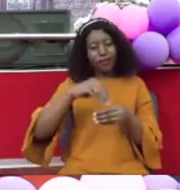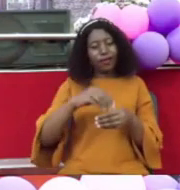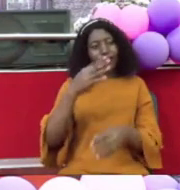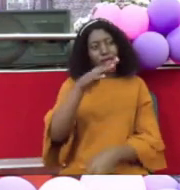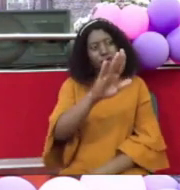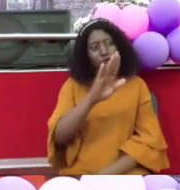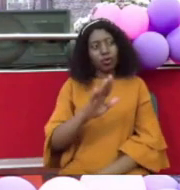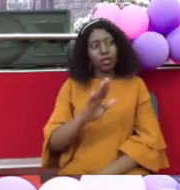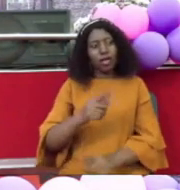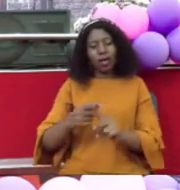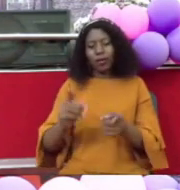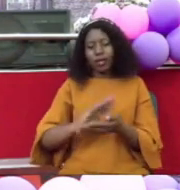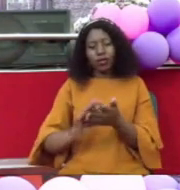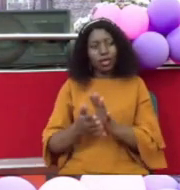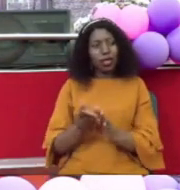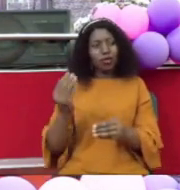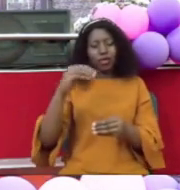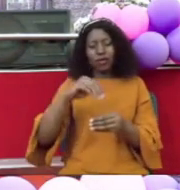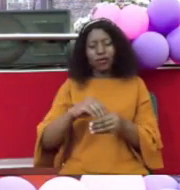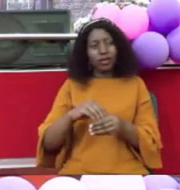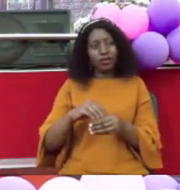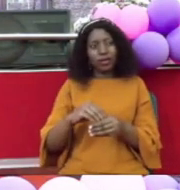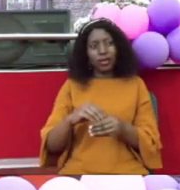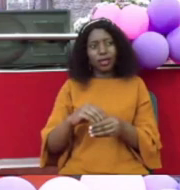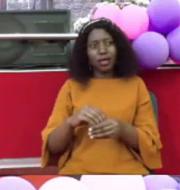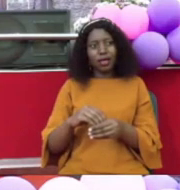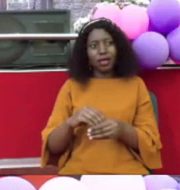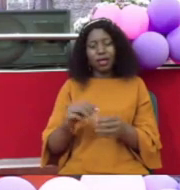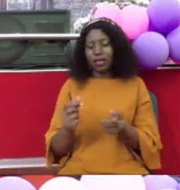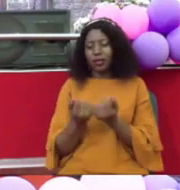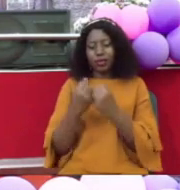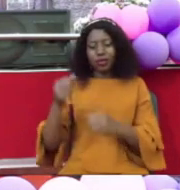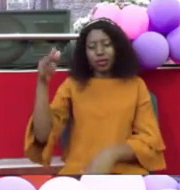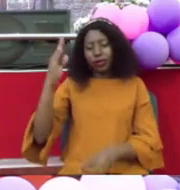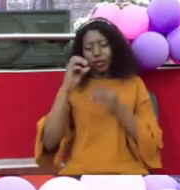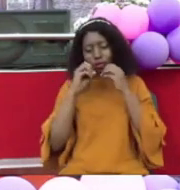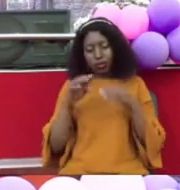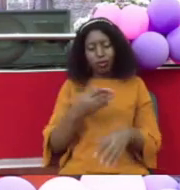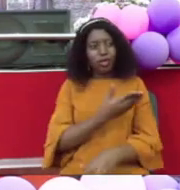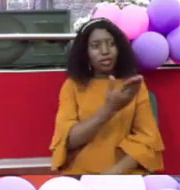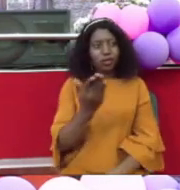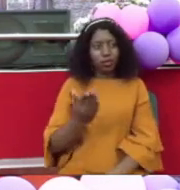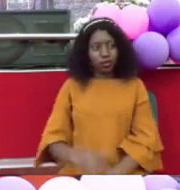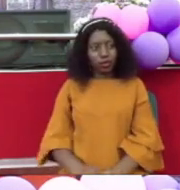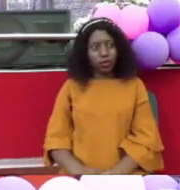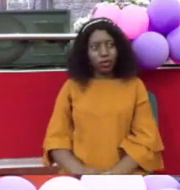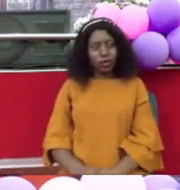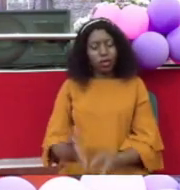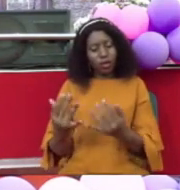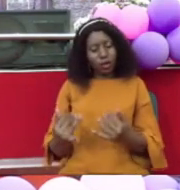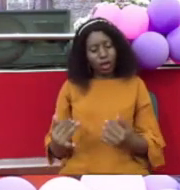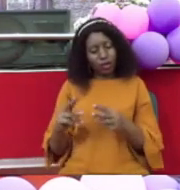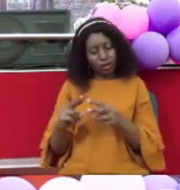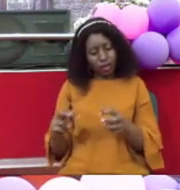God can do because there's no storehouse. Hauwekezi, hakuna kitu ambacho Mungu atabariki. So find out, am I facing